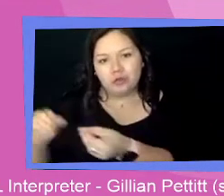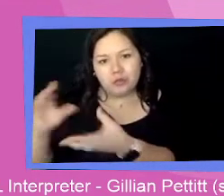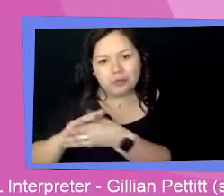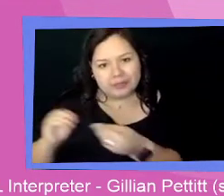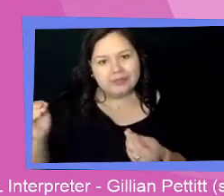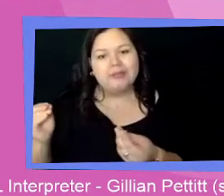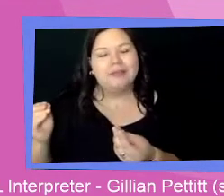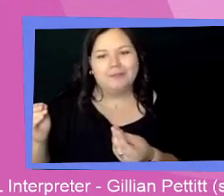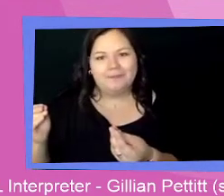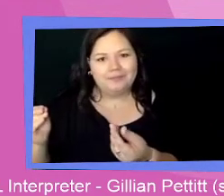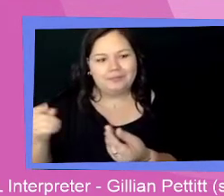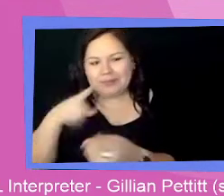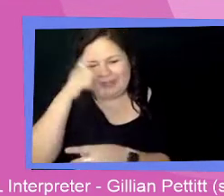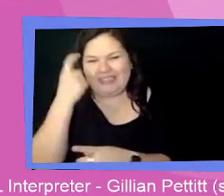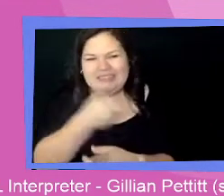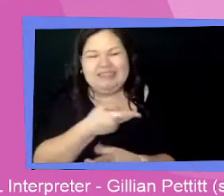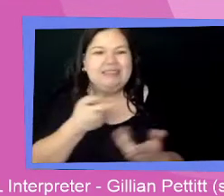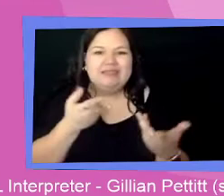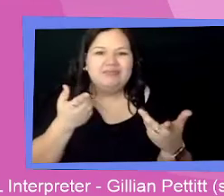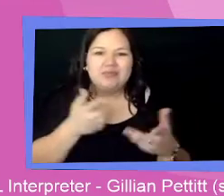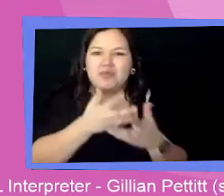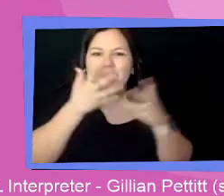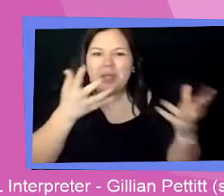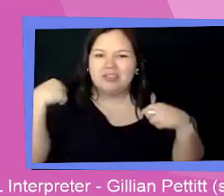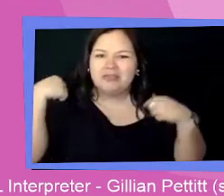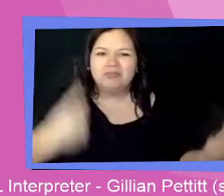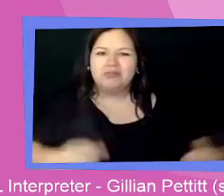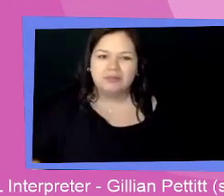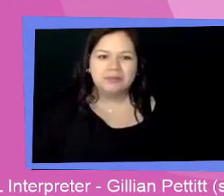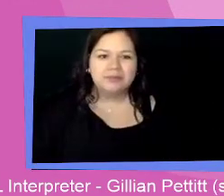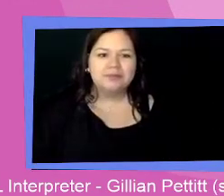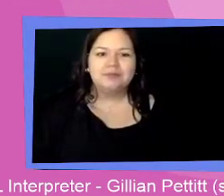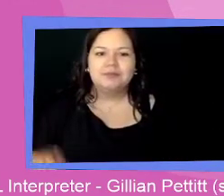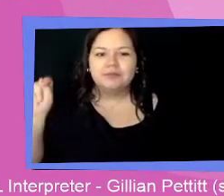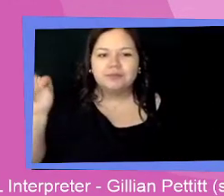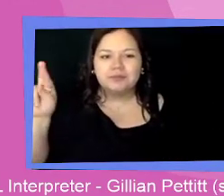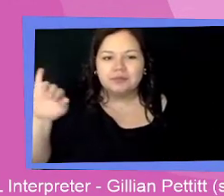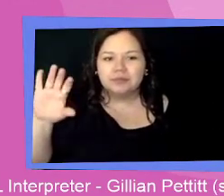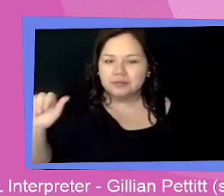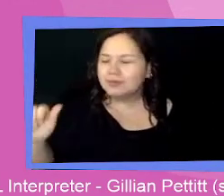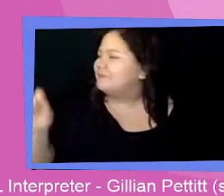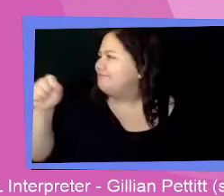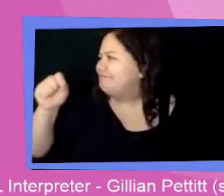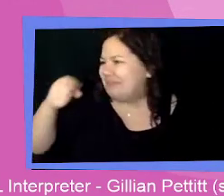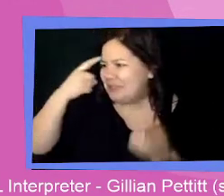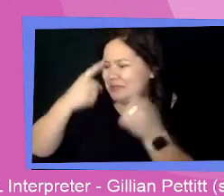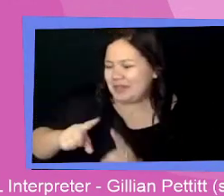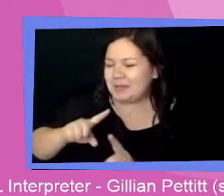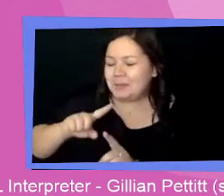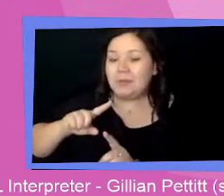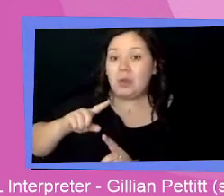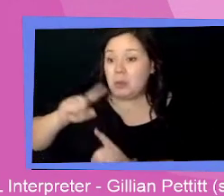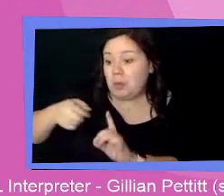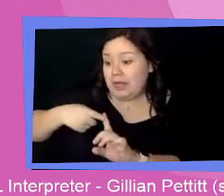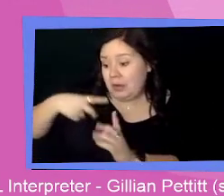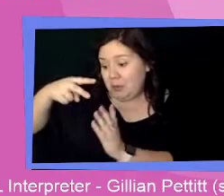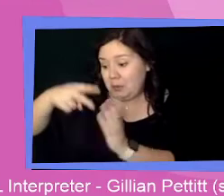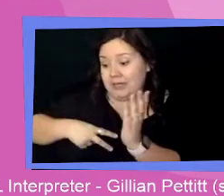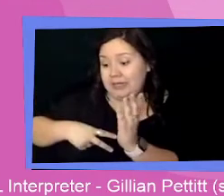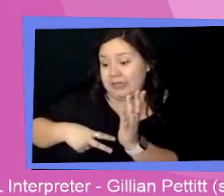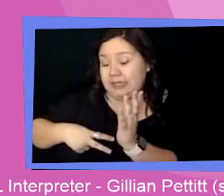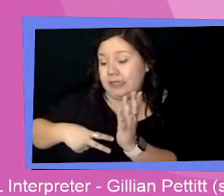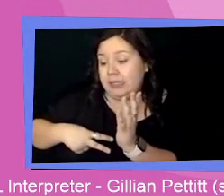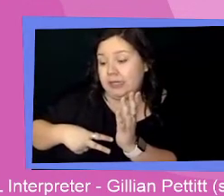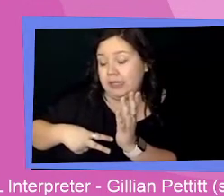so much of. Yeah, I agree. When I started reading predominantly queer